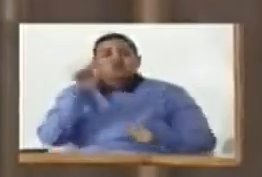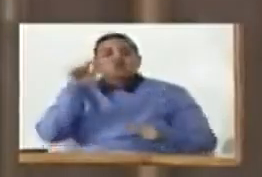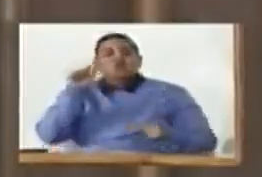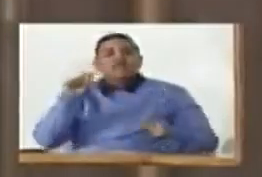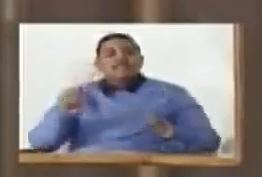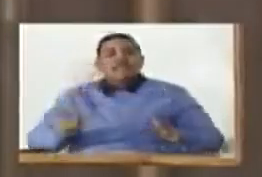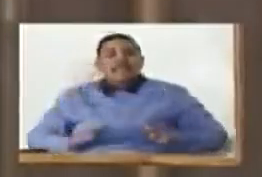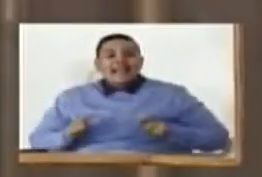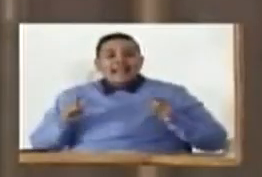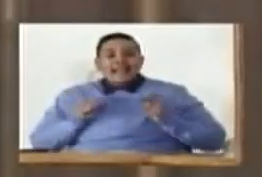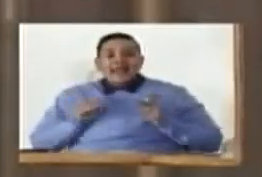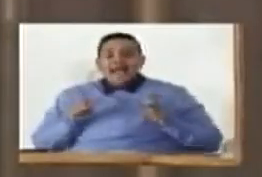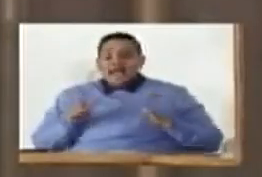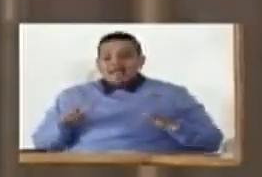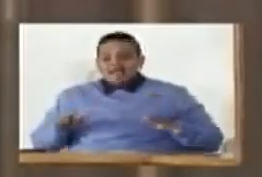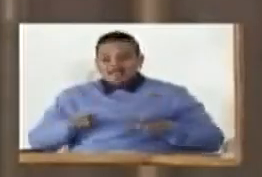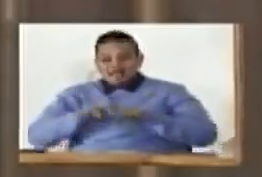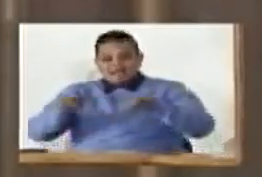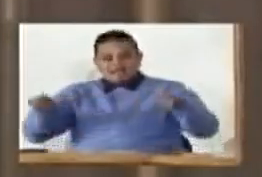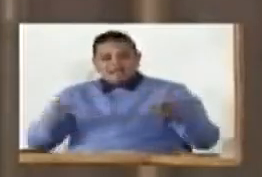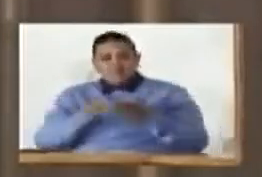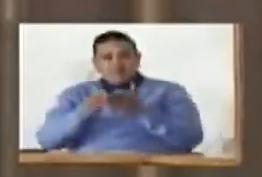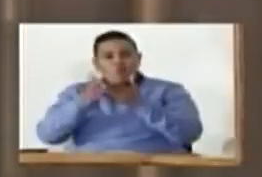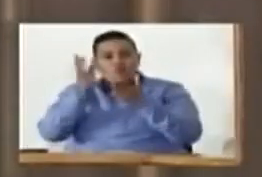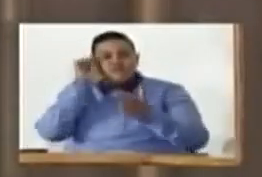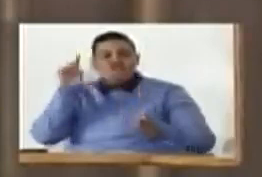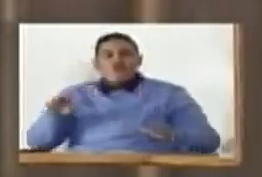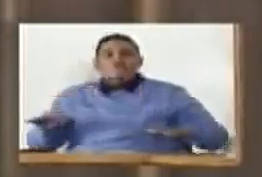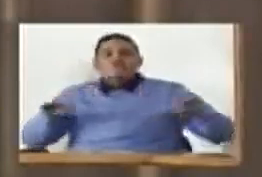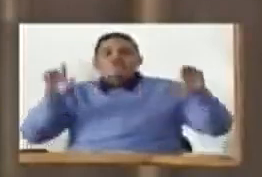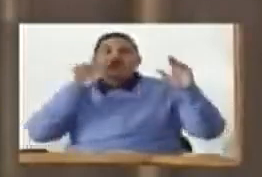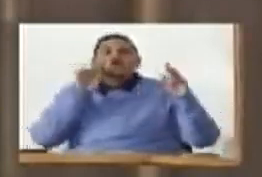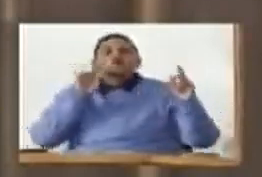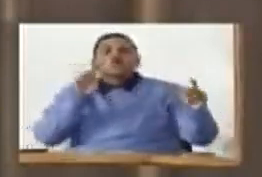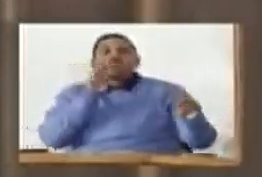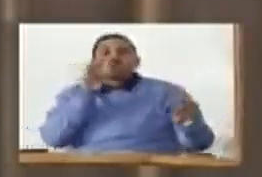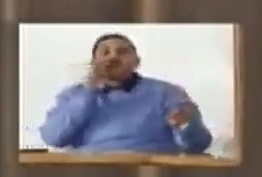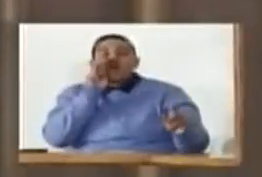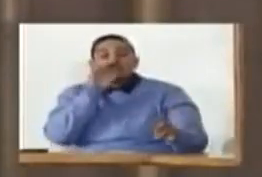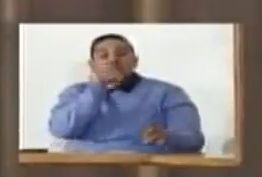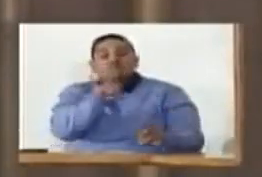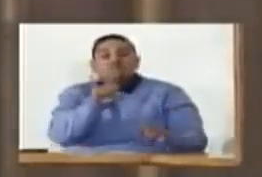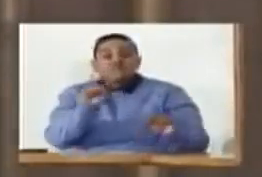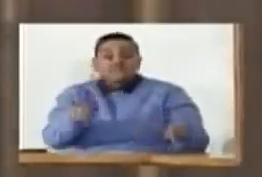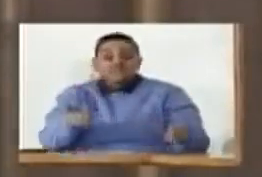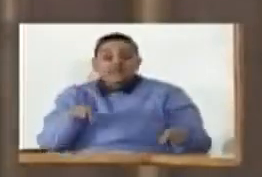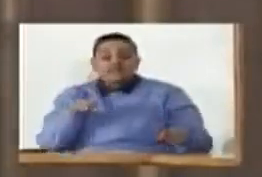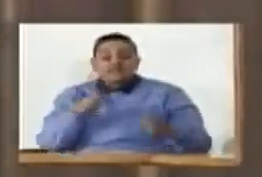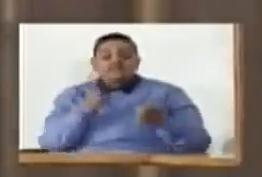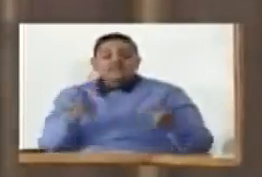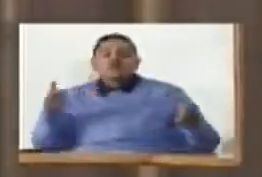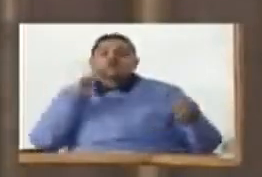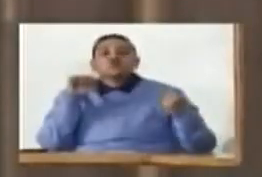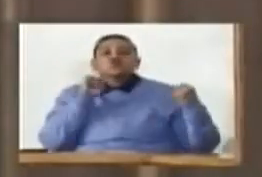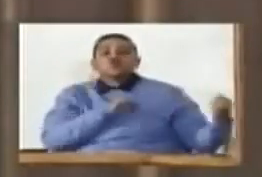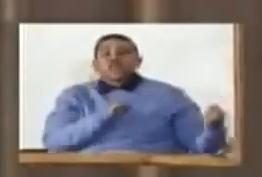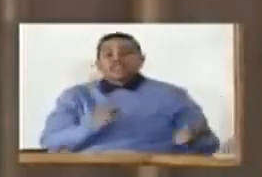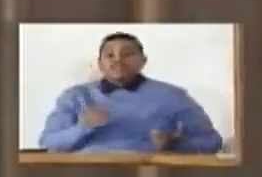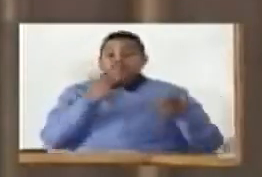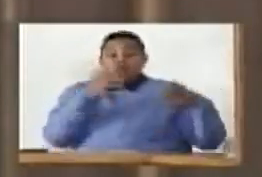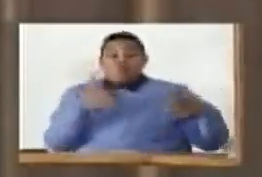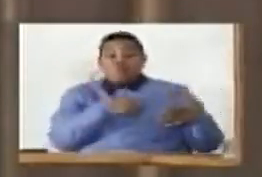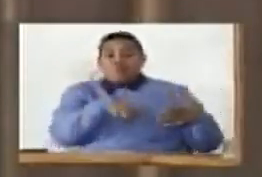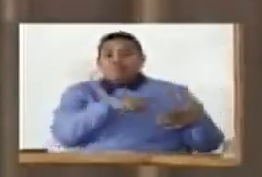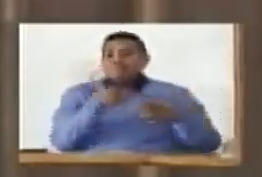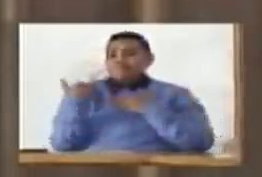for flooding and swift water rescue. These equipment will strengthen the brigade's ability to